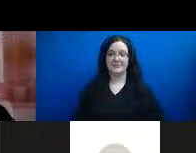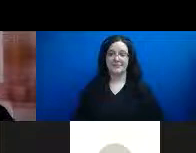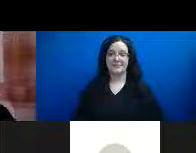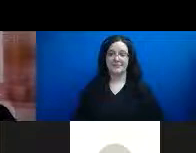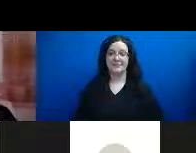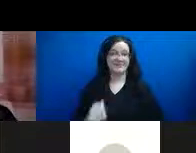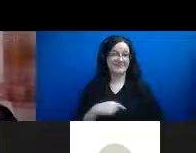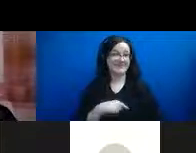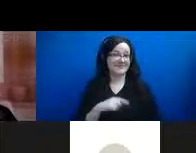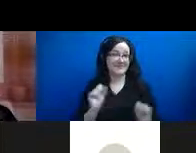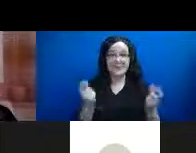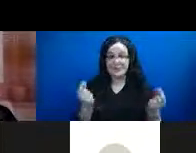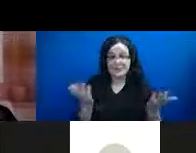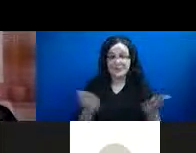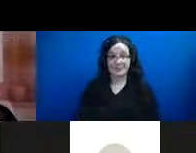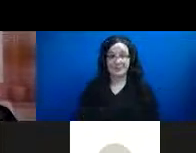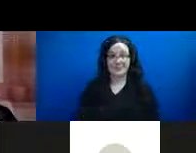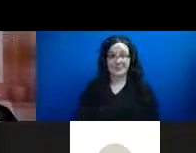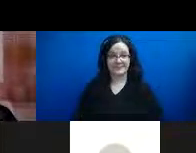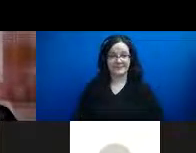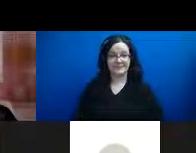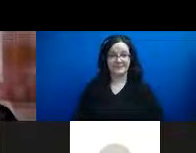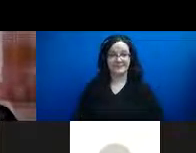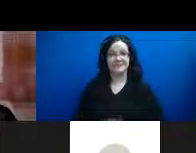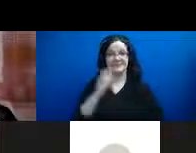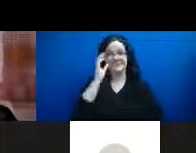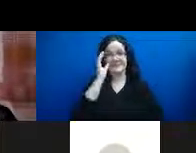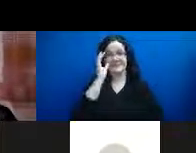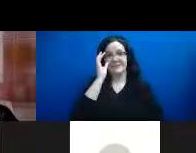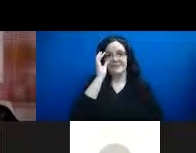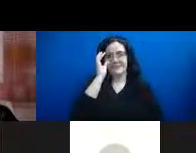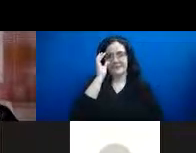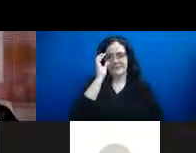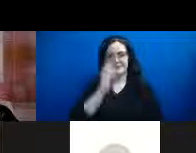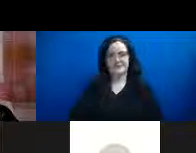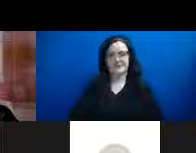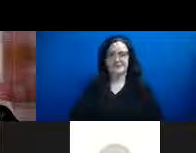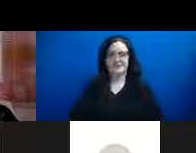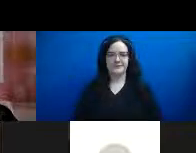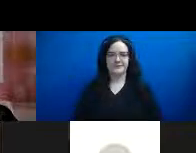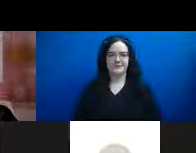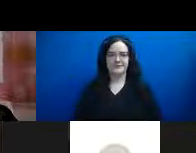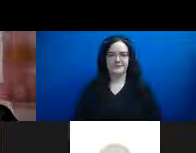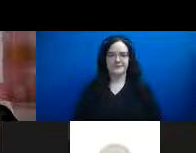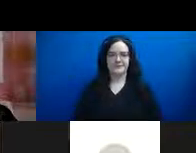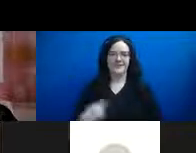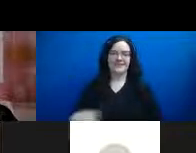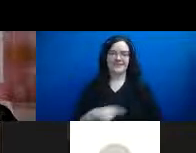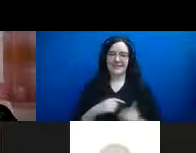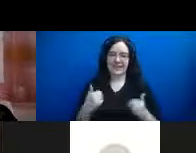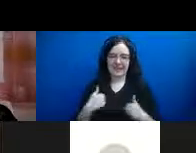do? What can we do with this? So, we've got these things, this gambling and the way